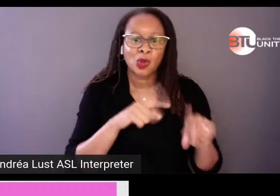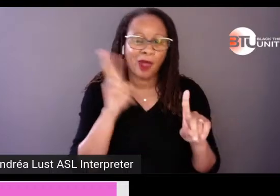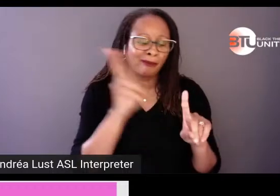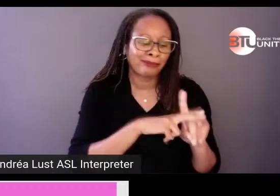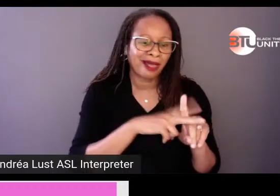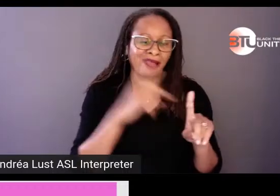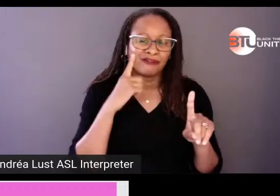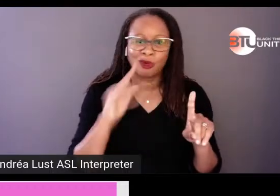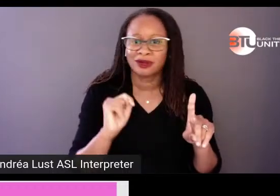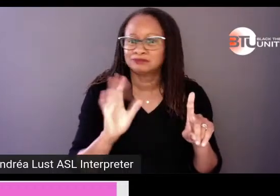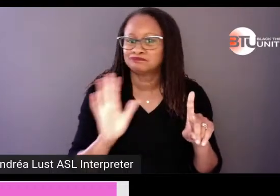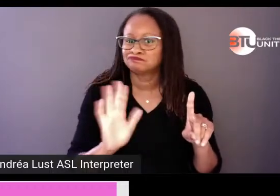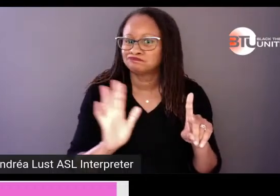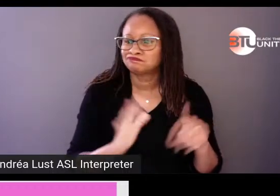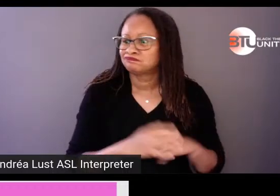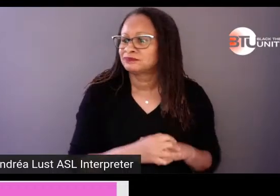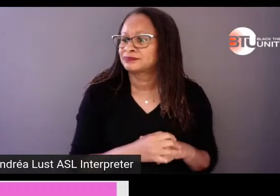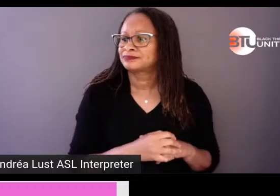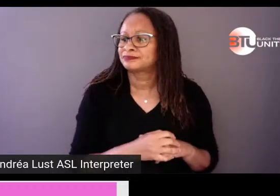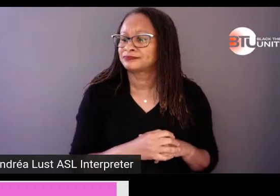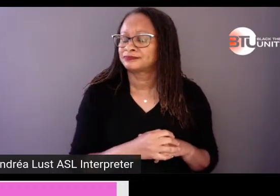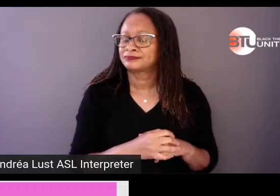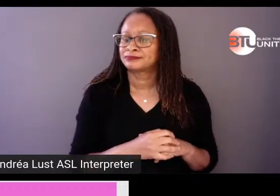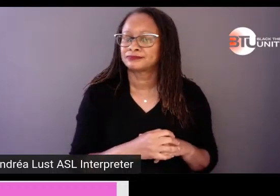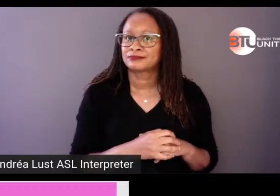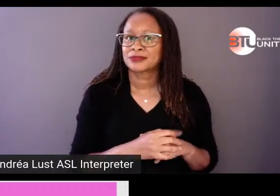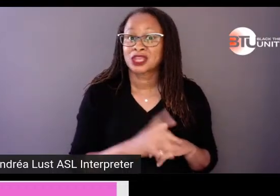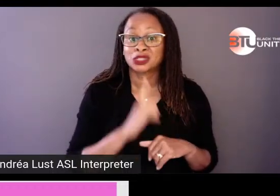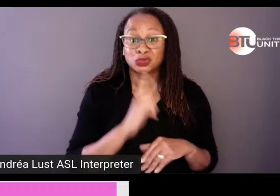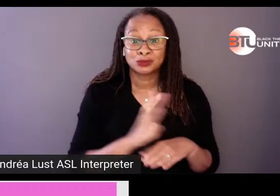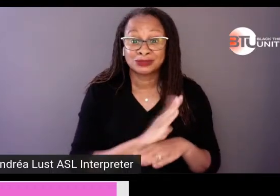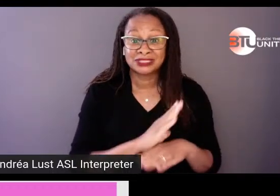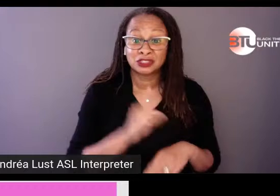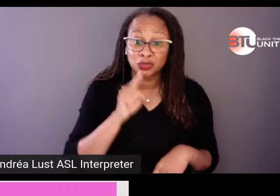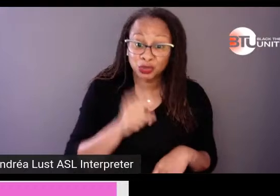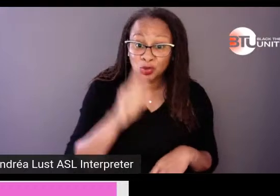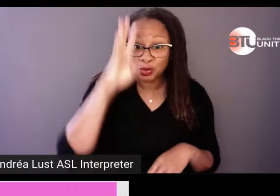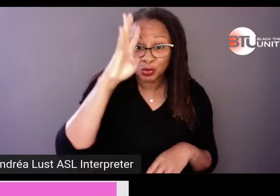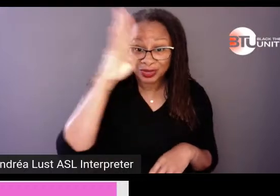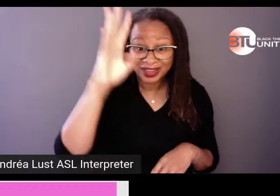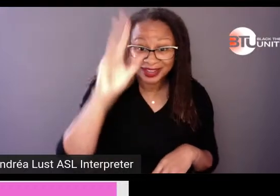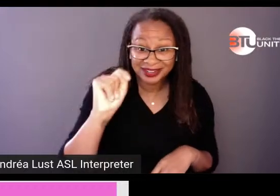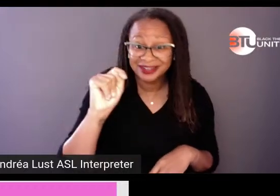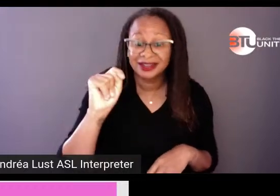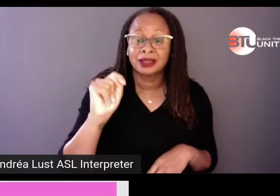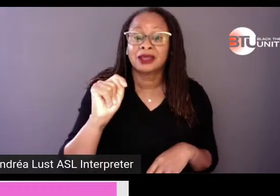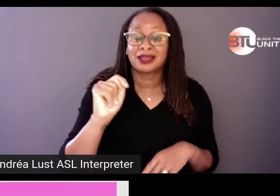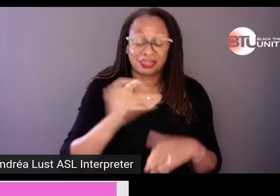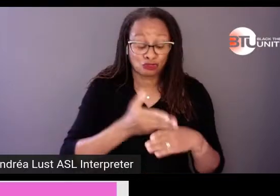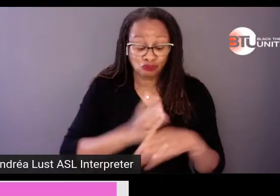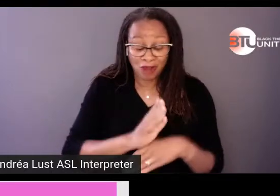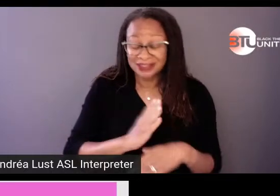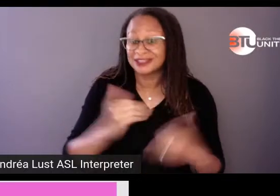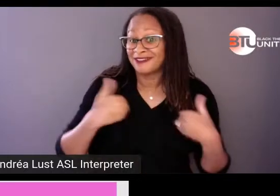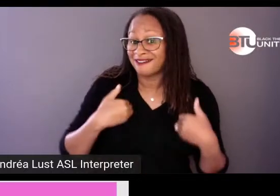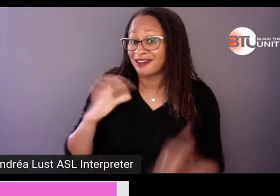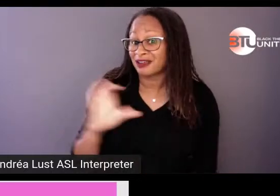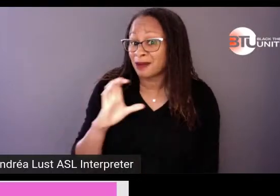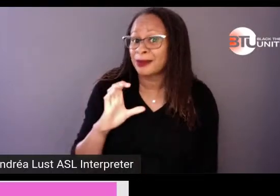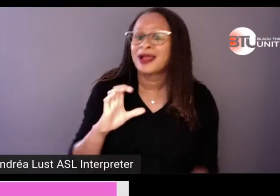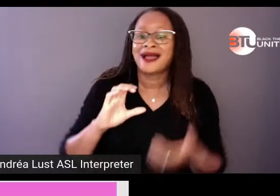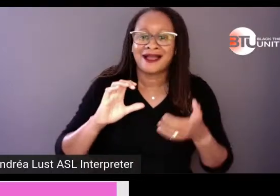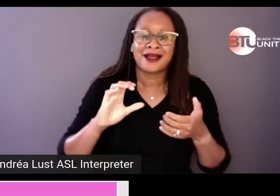for, or you actually create a copyright right just by virtue of